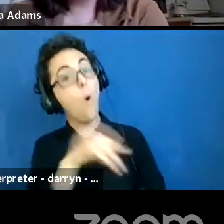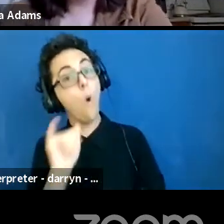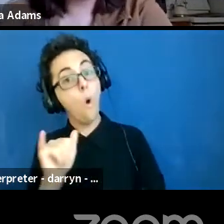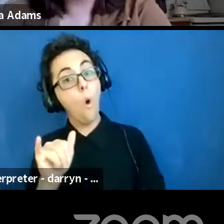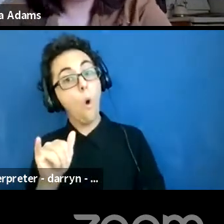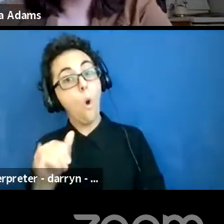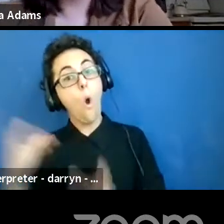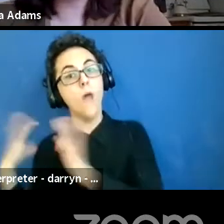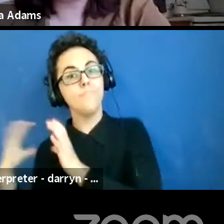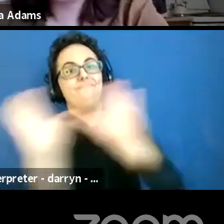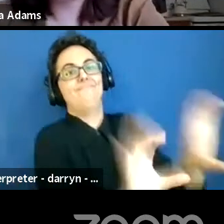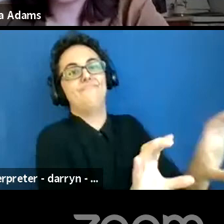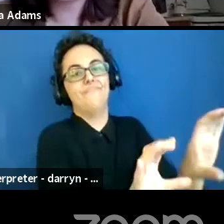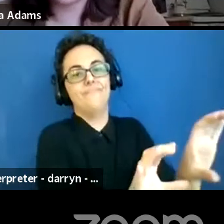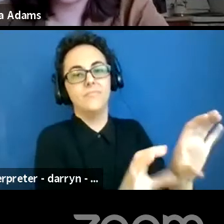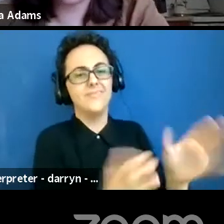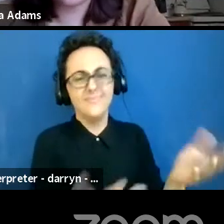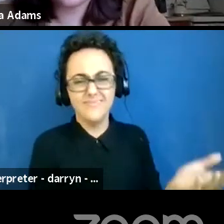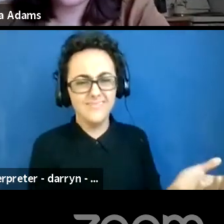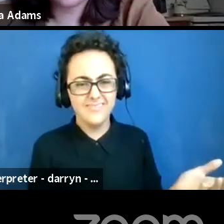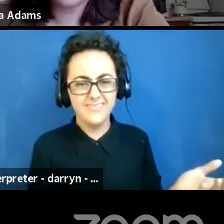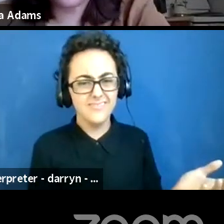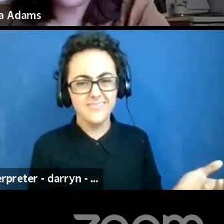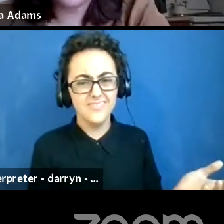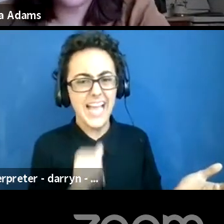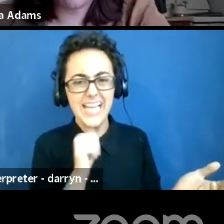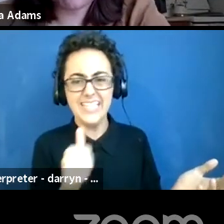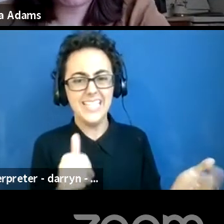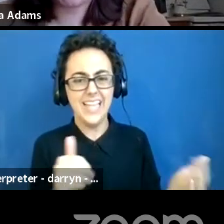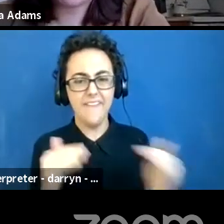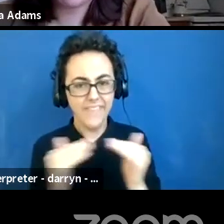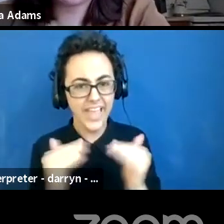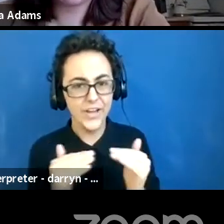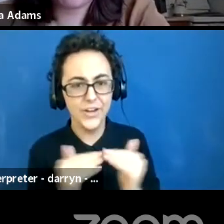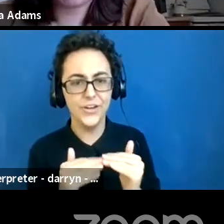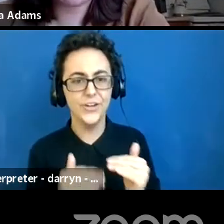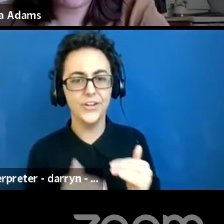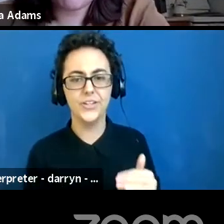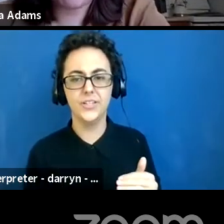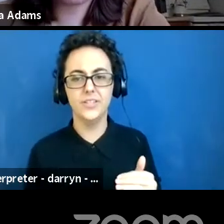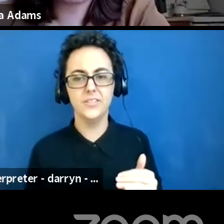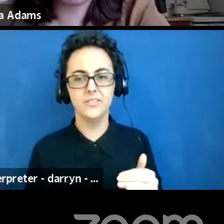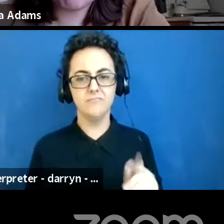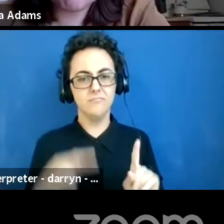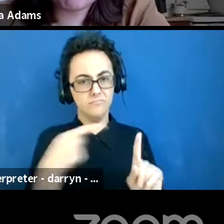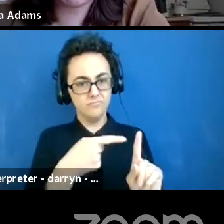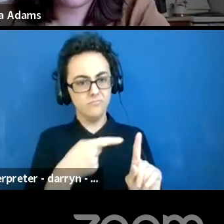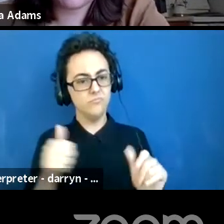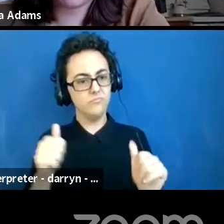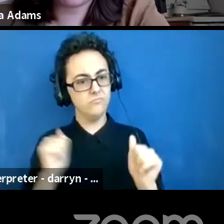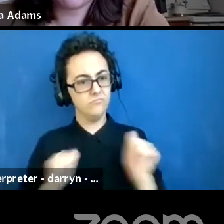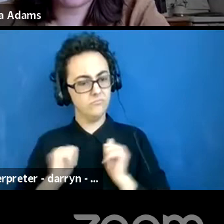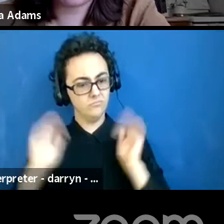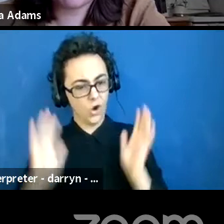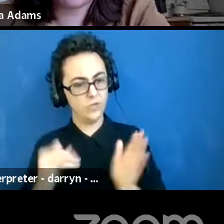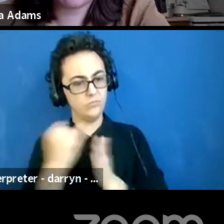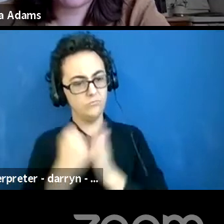everything. Let's ask them all the questions. It's not fair position to put your Native artists and creators in.